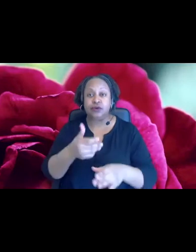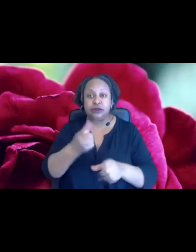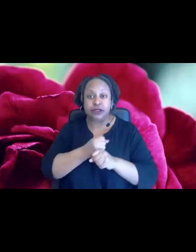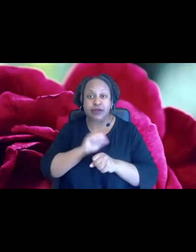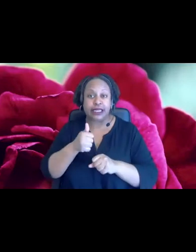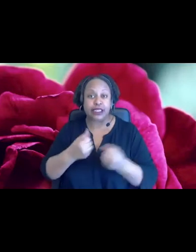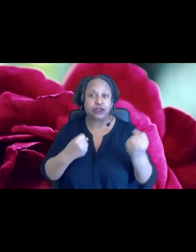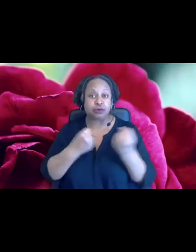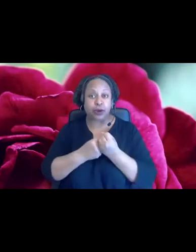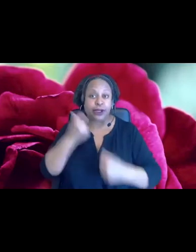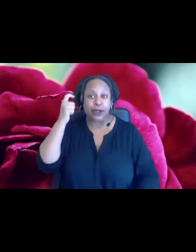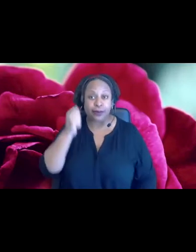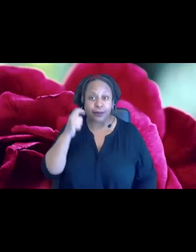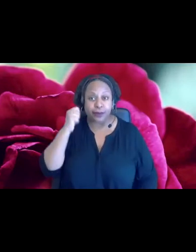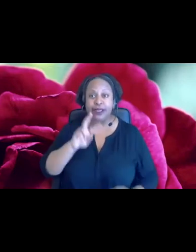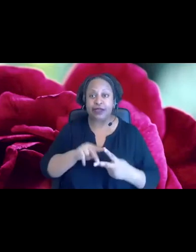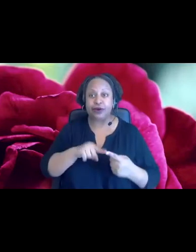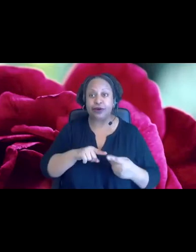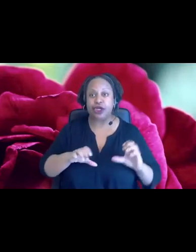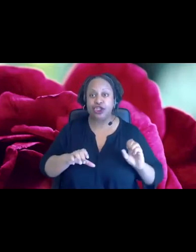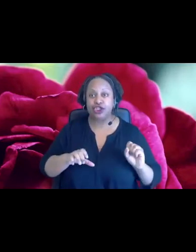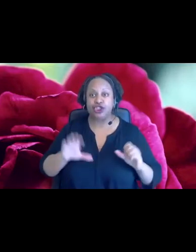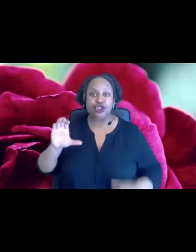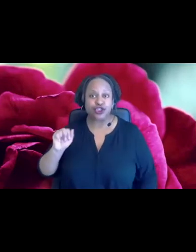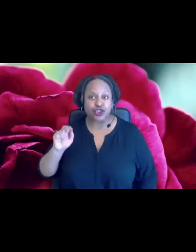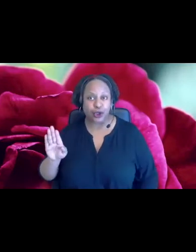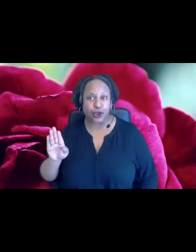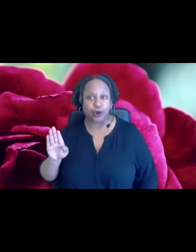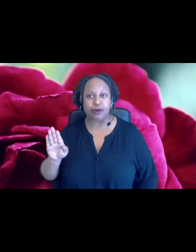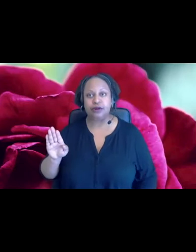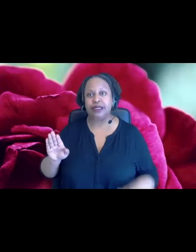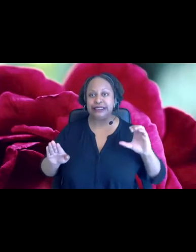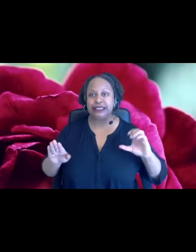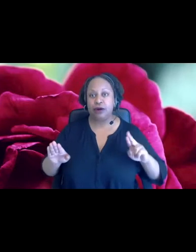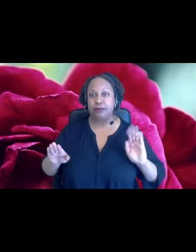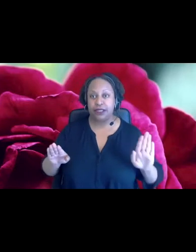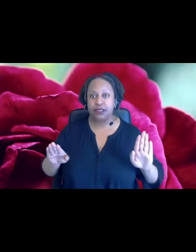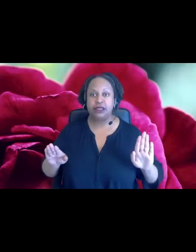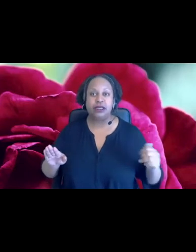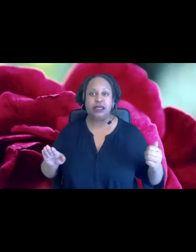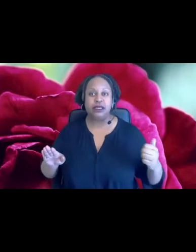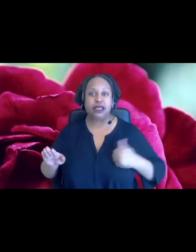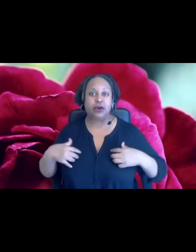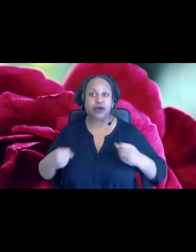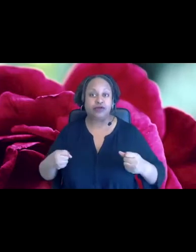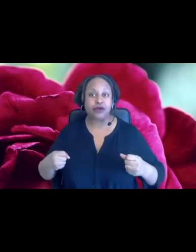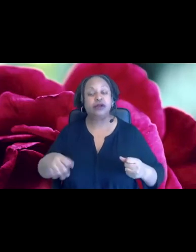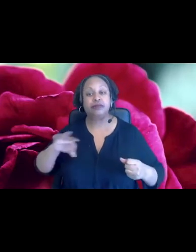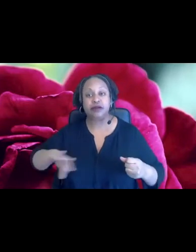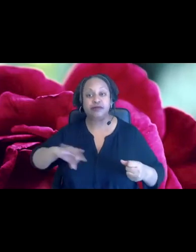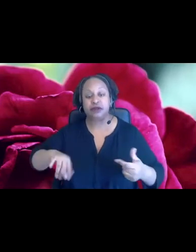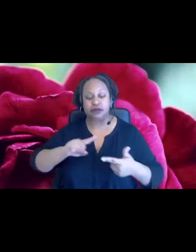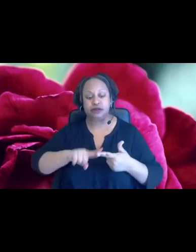during the year, so that would be CERB or Canada Recovery Benefit, employment